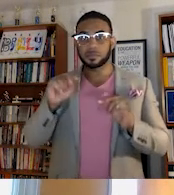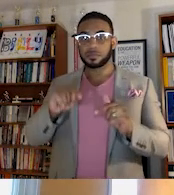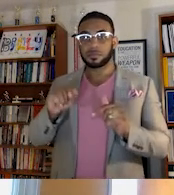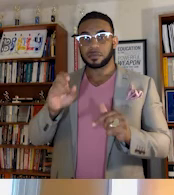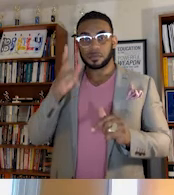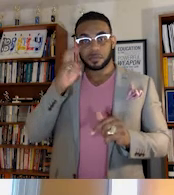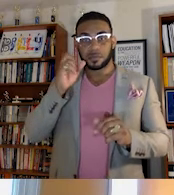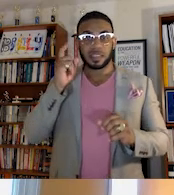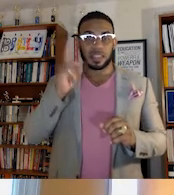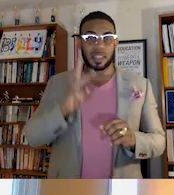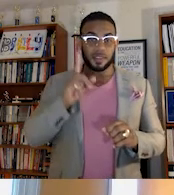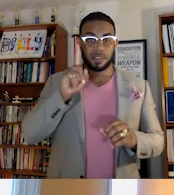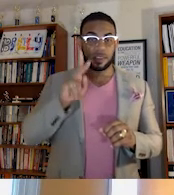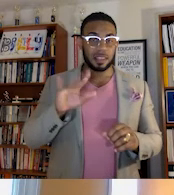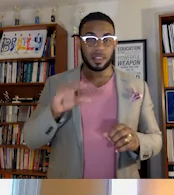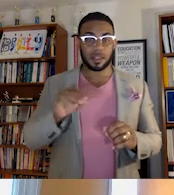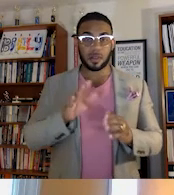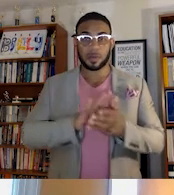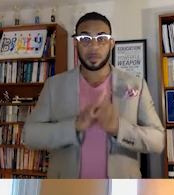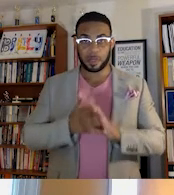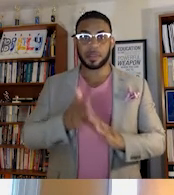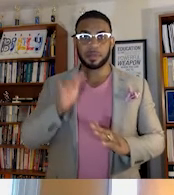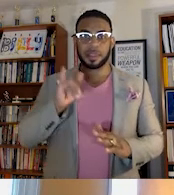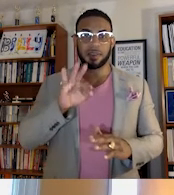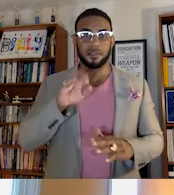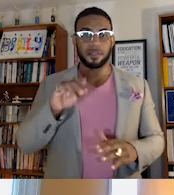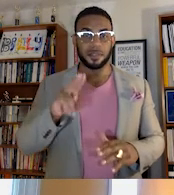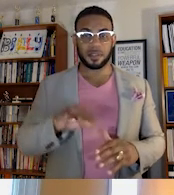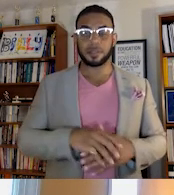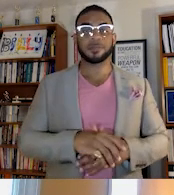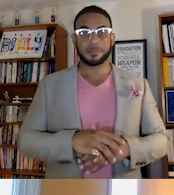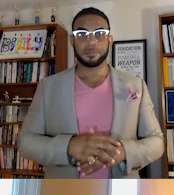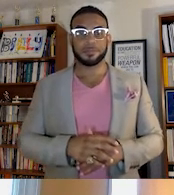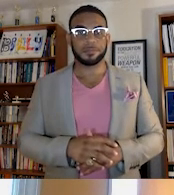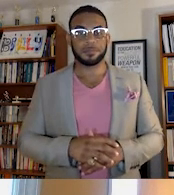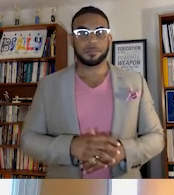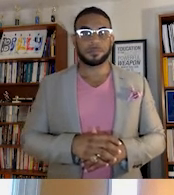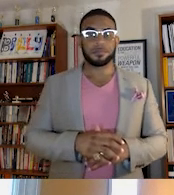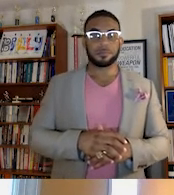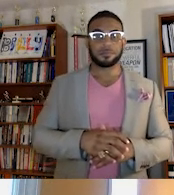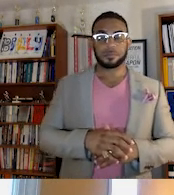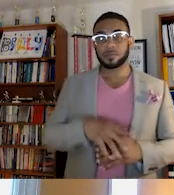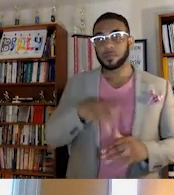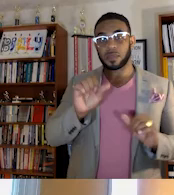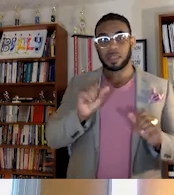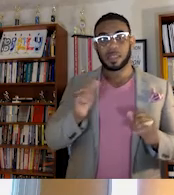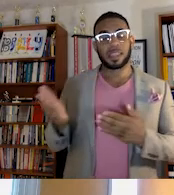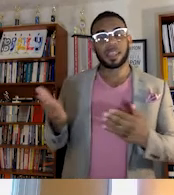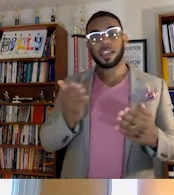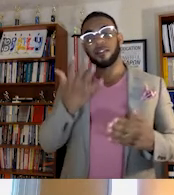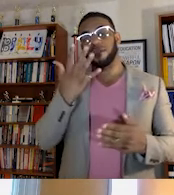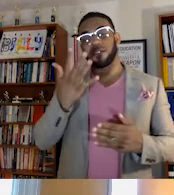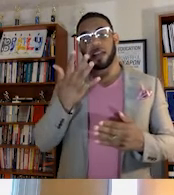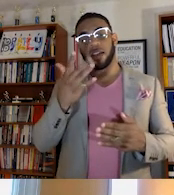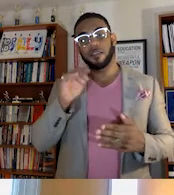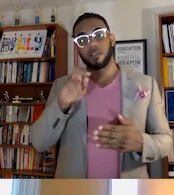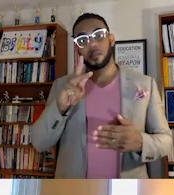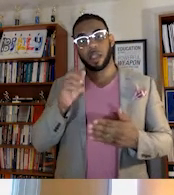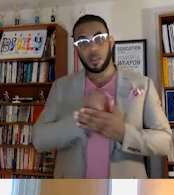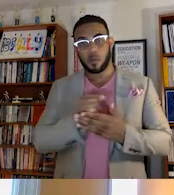could carry a half a kilo before it becomes a felony. Yeah. Cocaine. You carry 5 crack